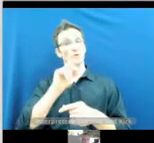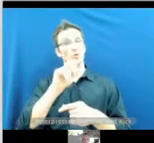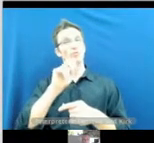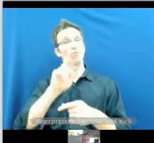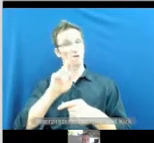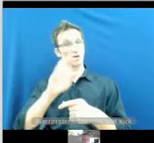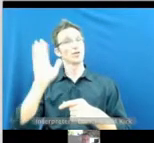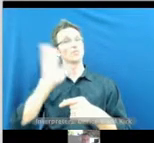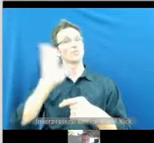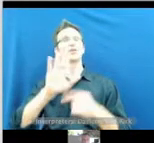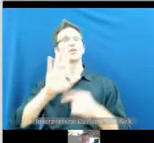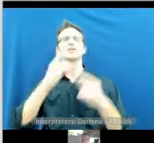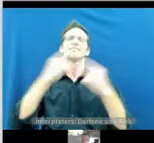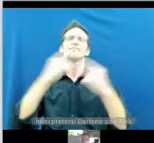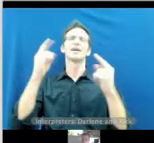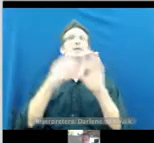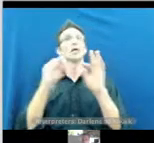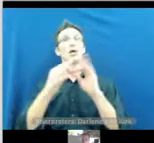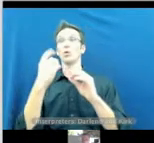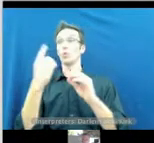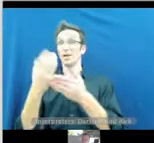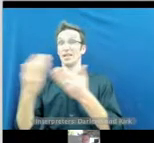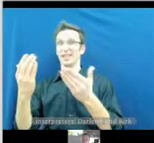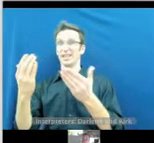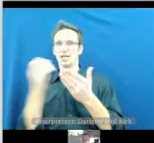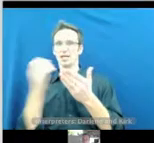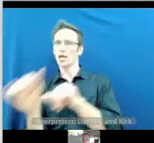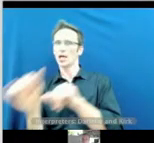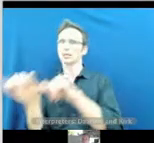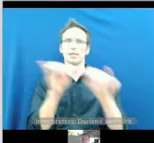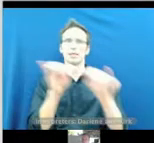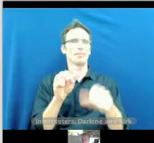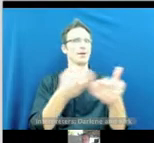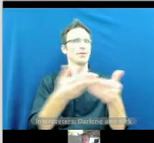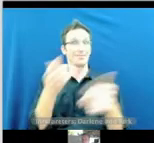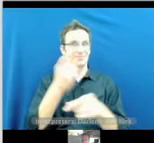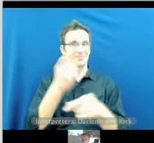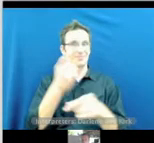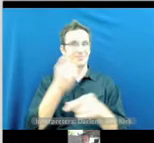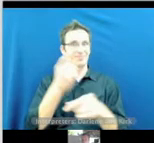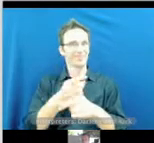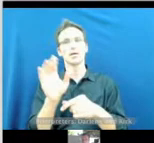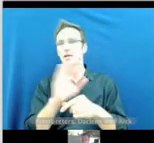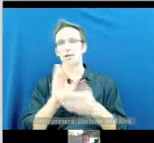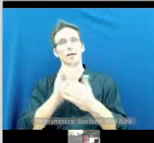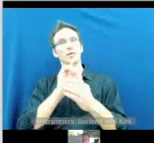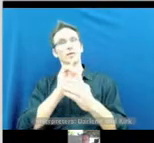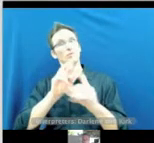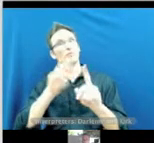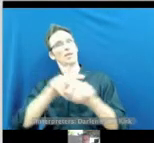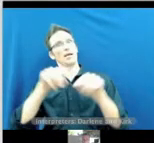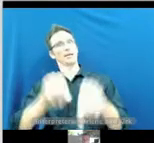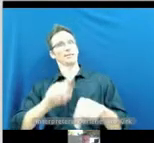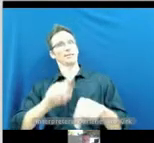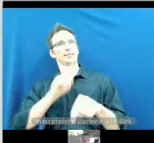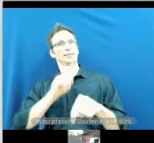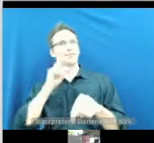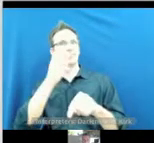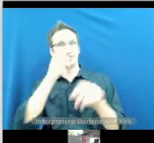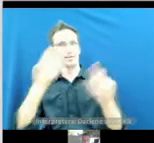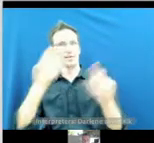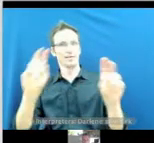is not like the other ones. And that definitely relates to this topic when we talk about, is it a matter of